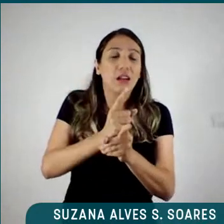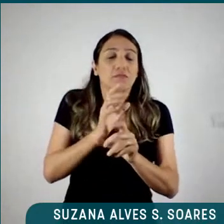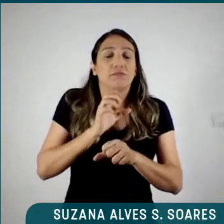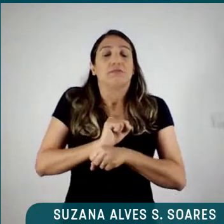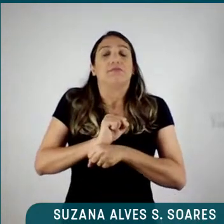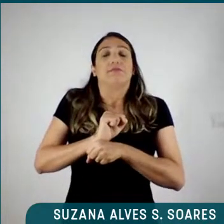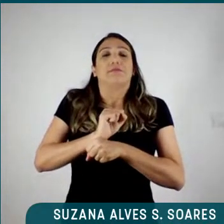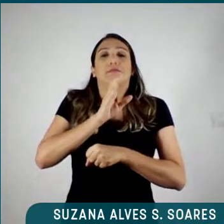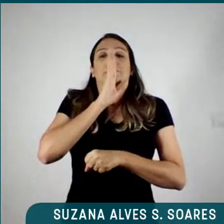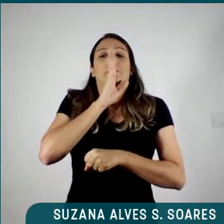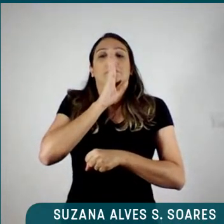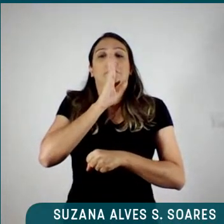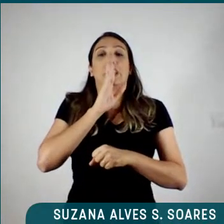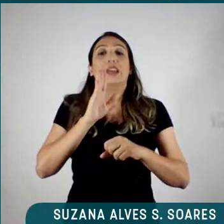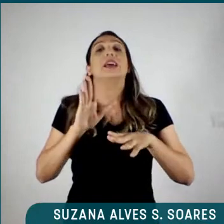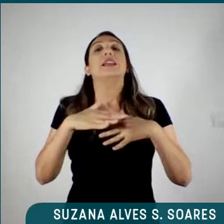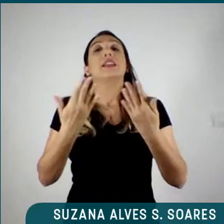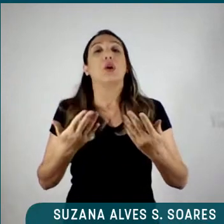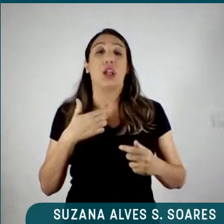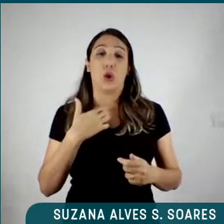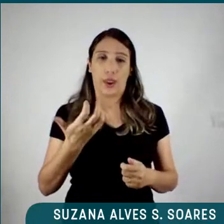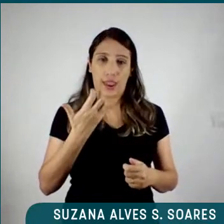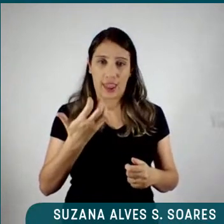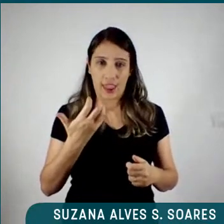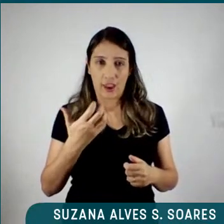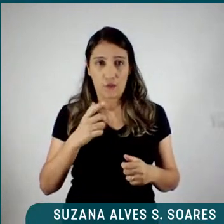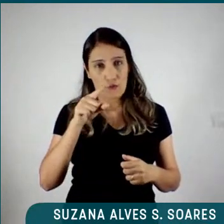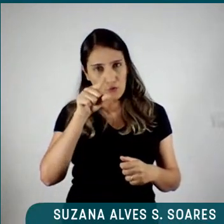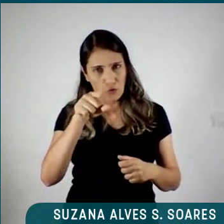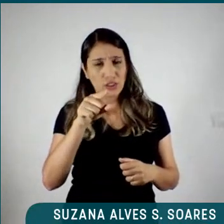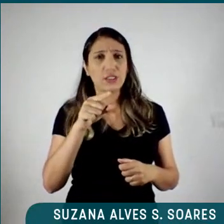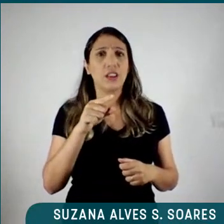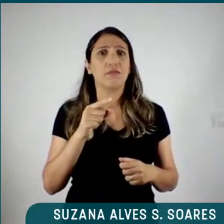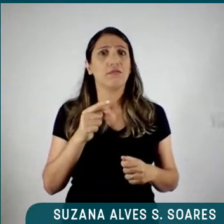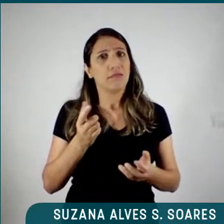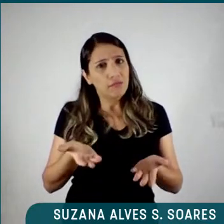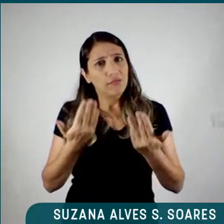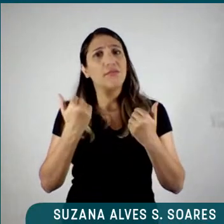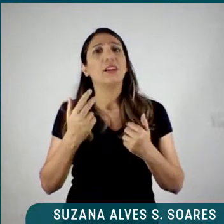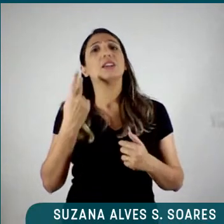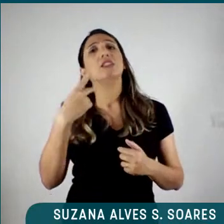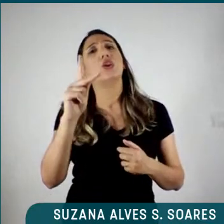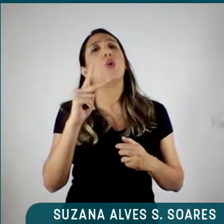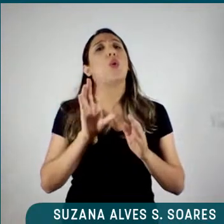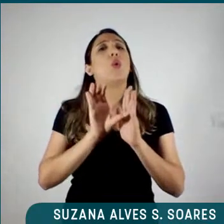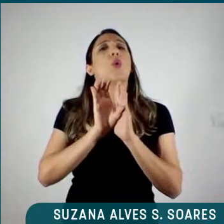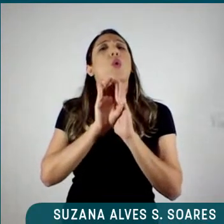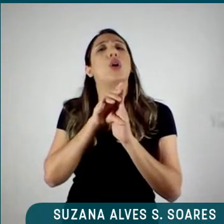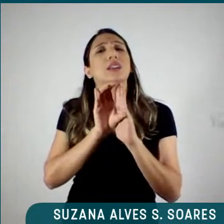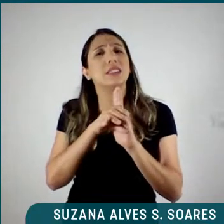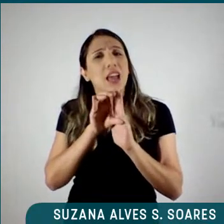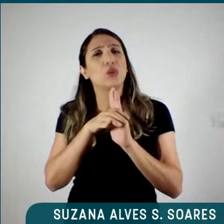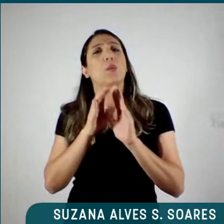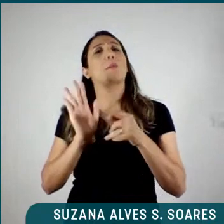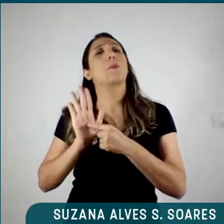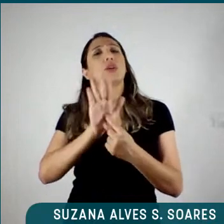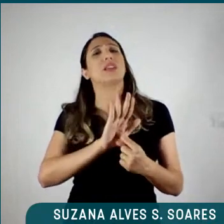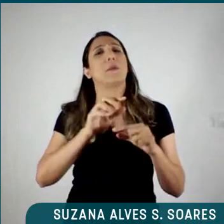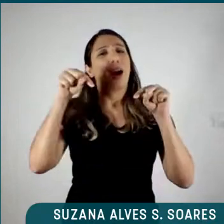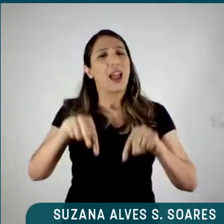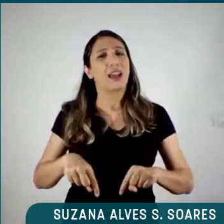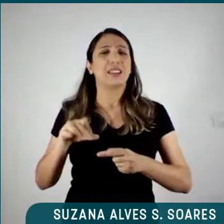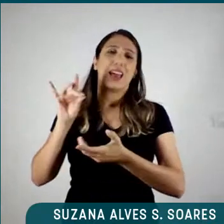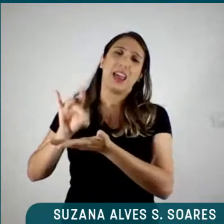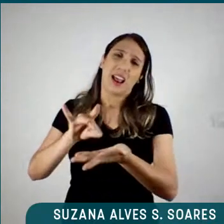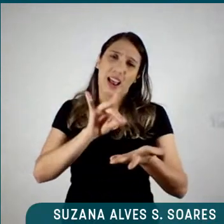is the syndrome of stagnated opportunity. So, Monique, I would like to you to